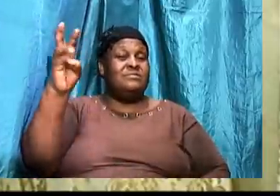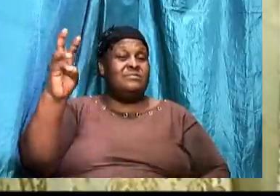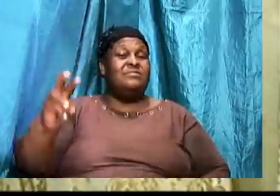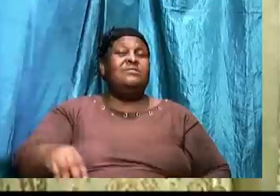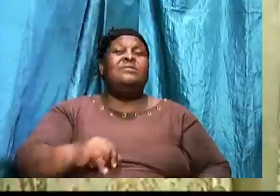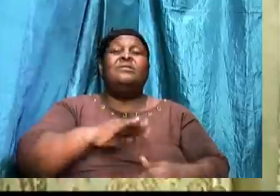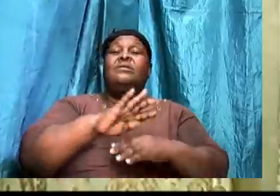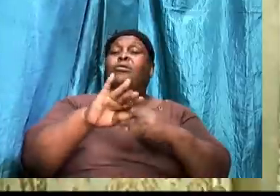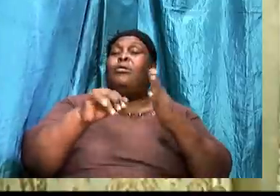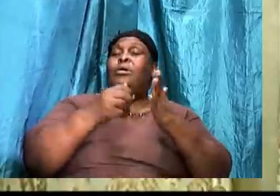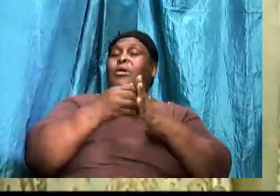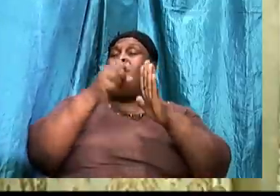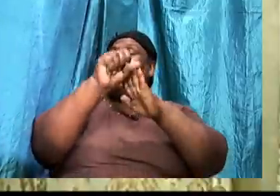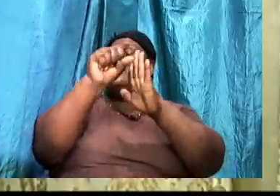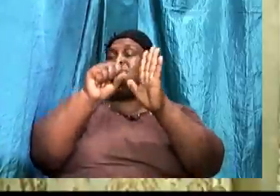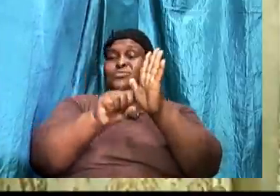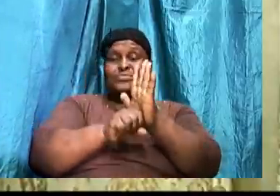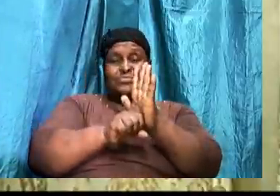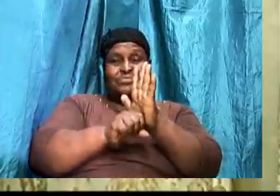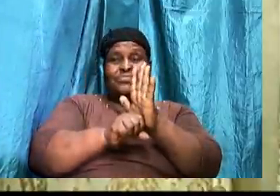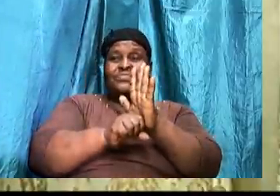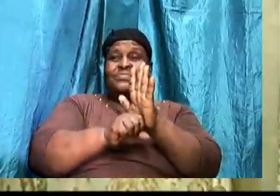All. Scriptures.